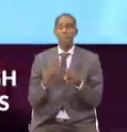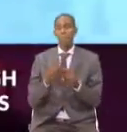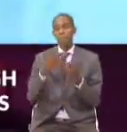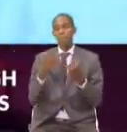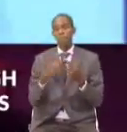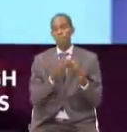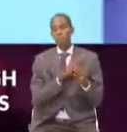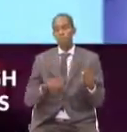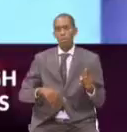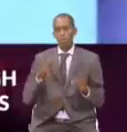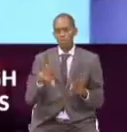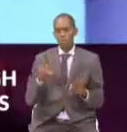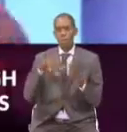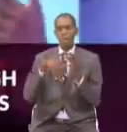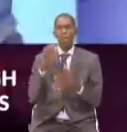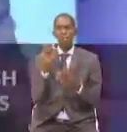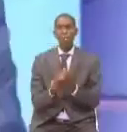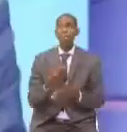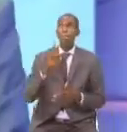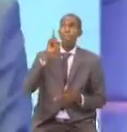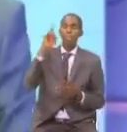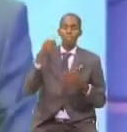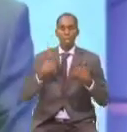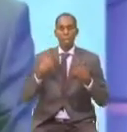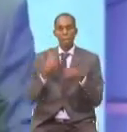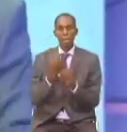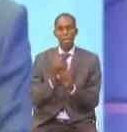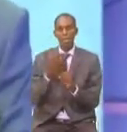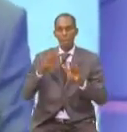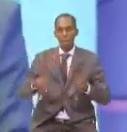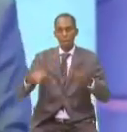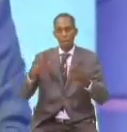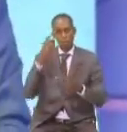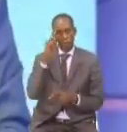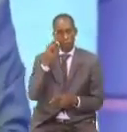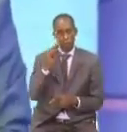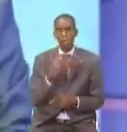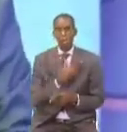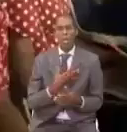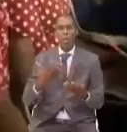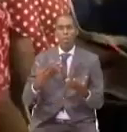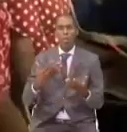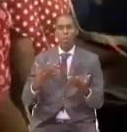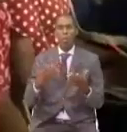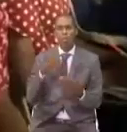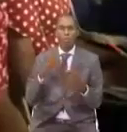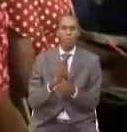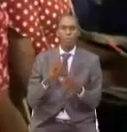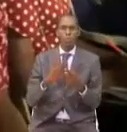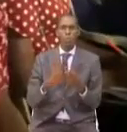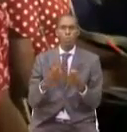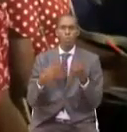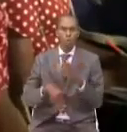and you realize he has made the provision for you, and he wants you just to come out of